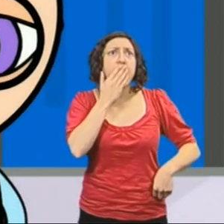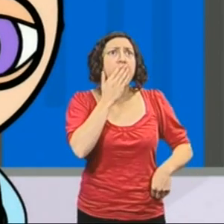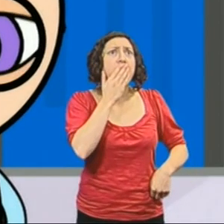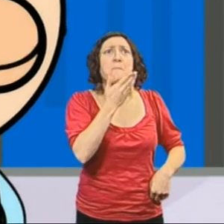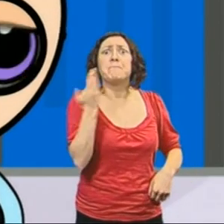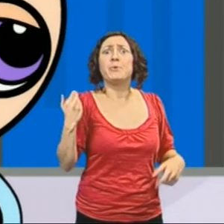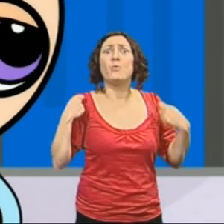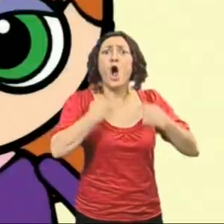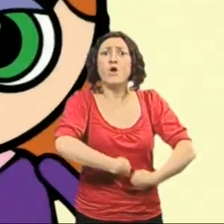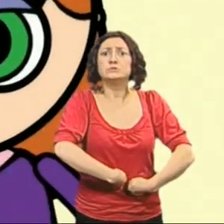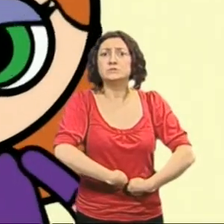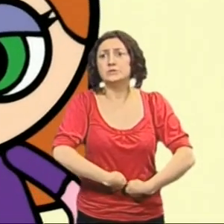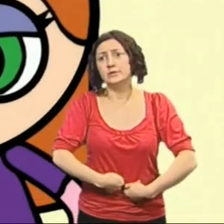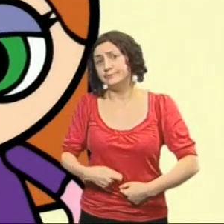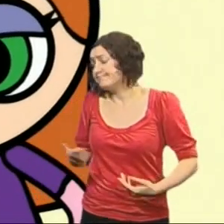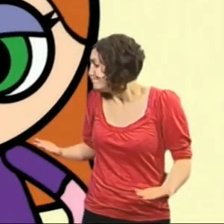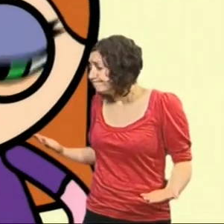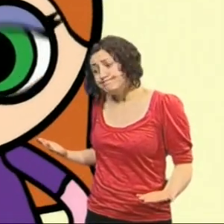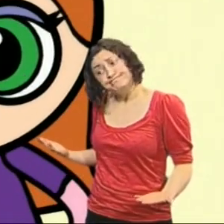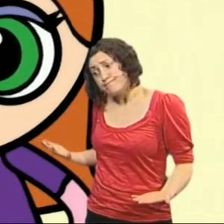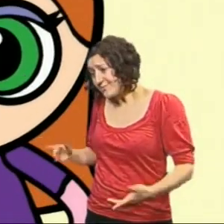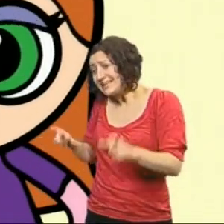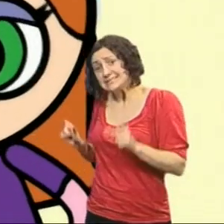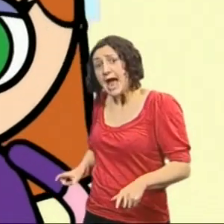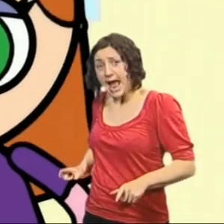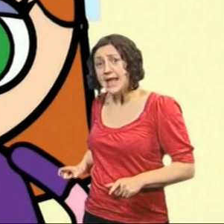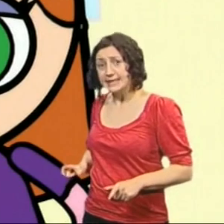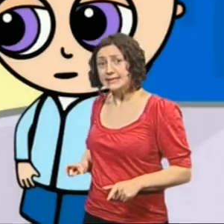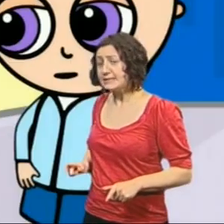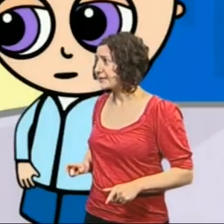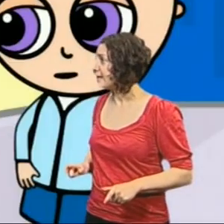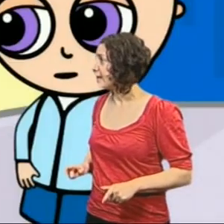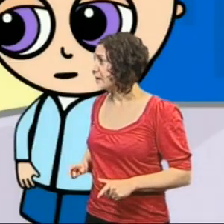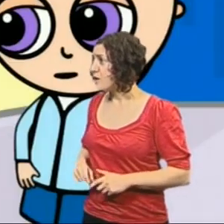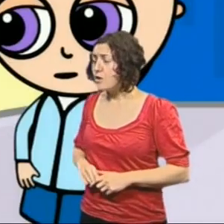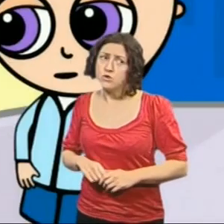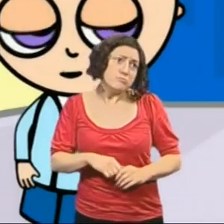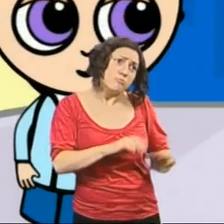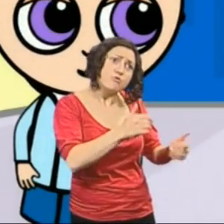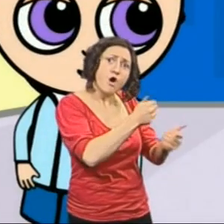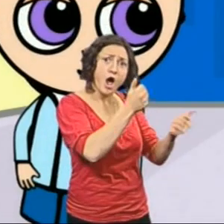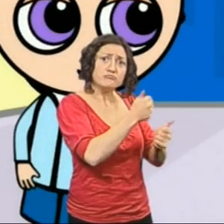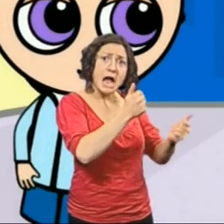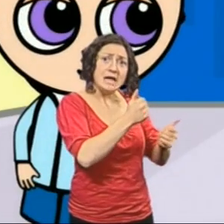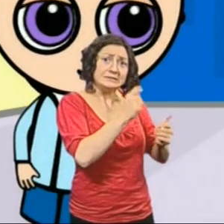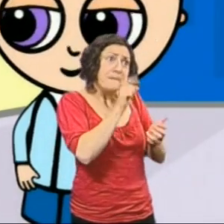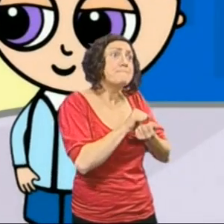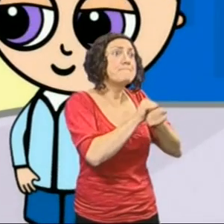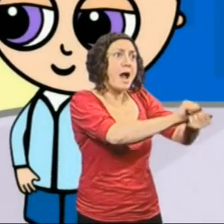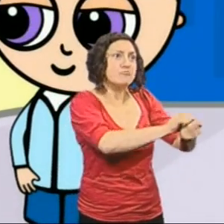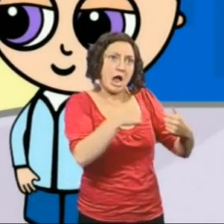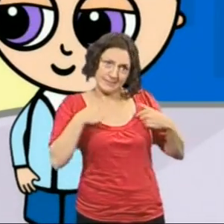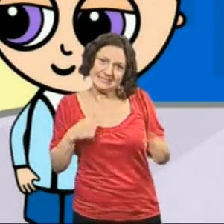bring a coat today, Faith. Then sorry, Noel. You'll have to stay indoors. It's okay, miss. You can borrow my